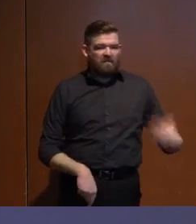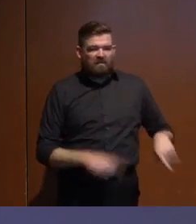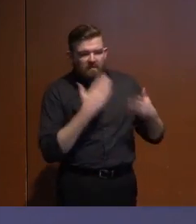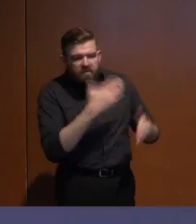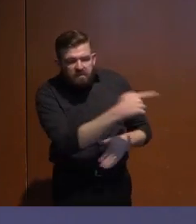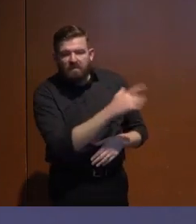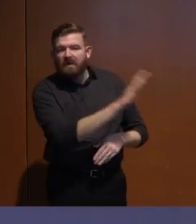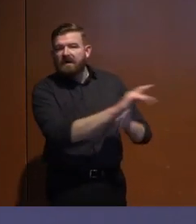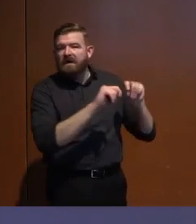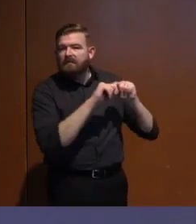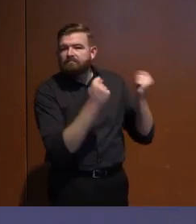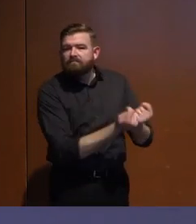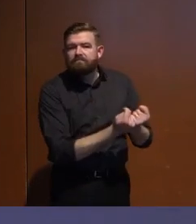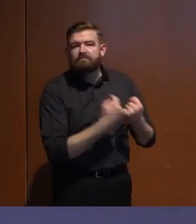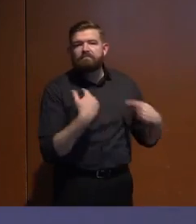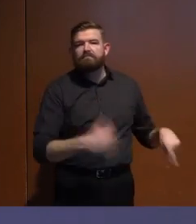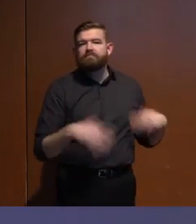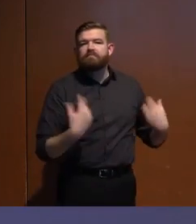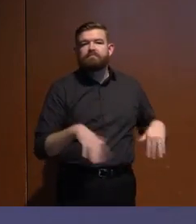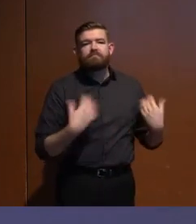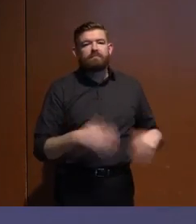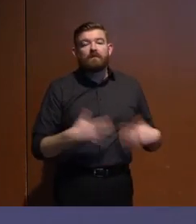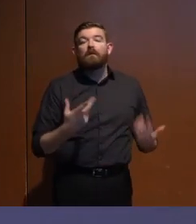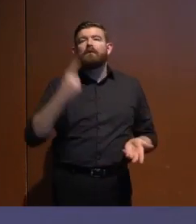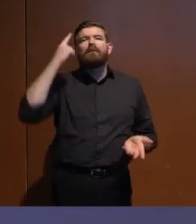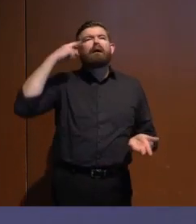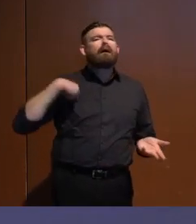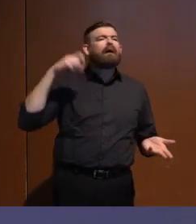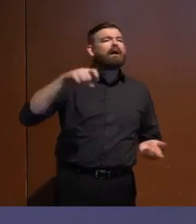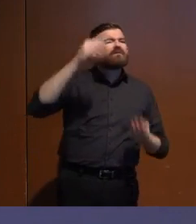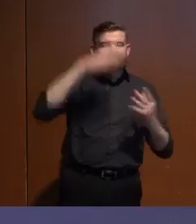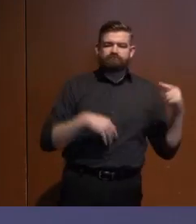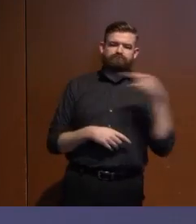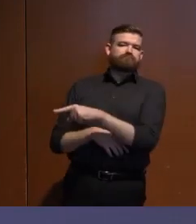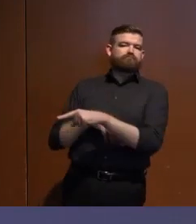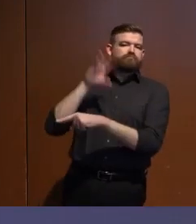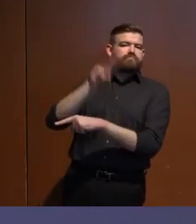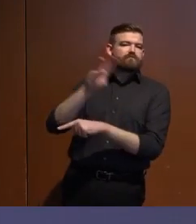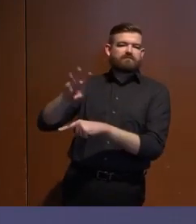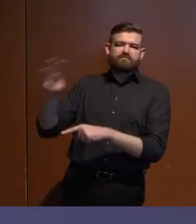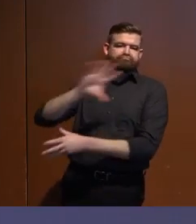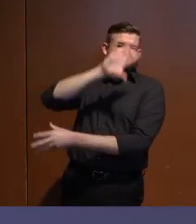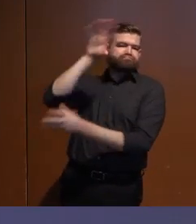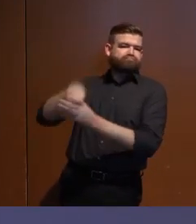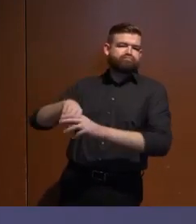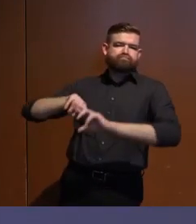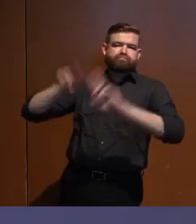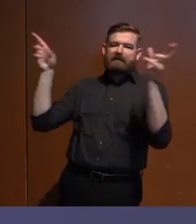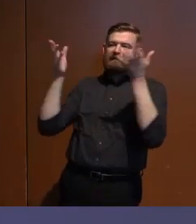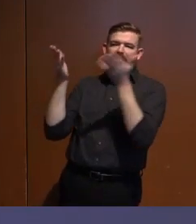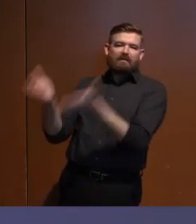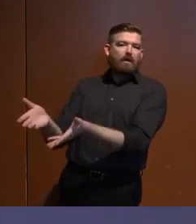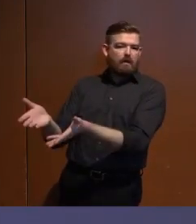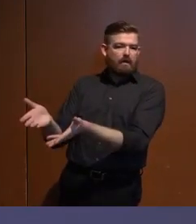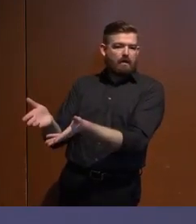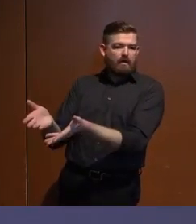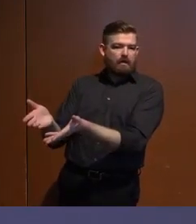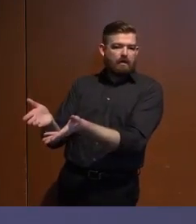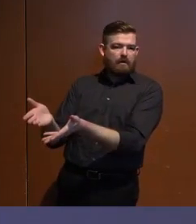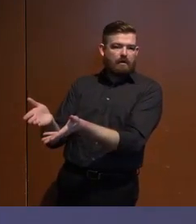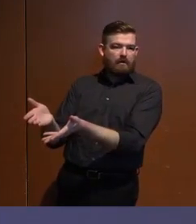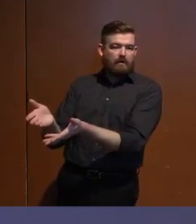place to go if you've got questions, as you've heard, from all different varieties that reflect the impact of this